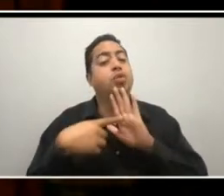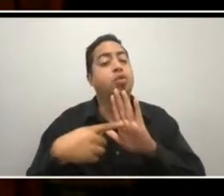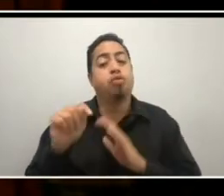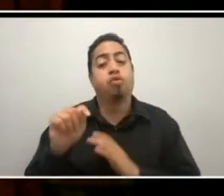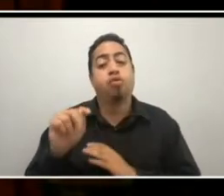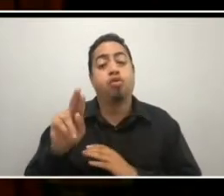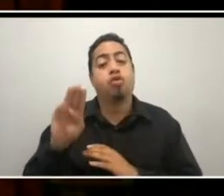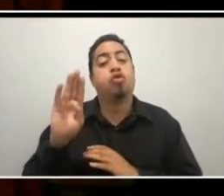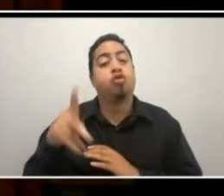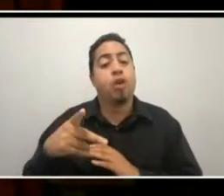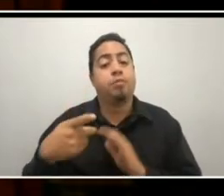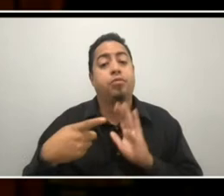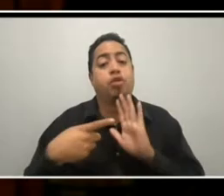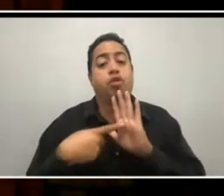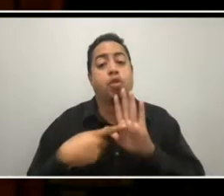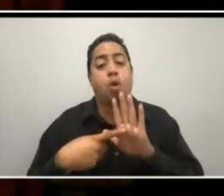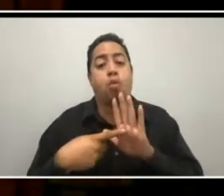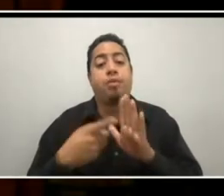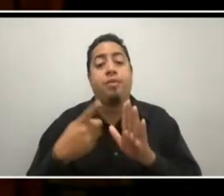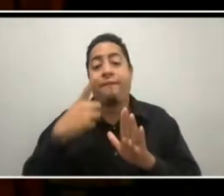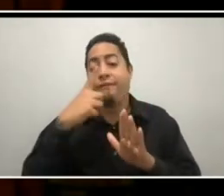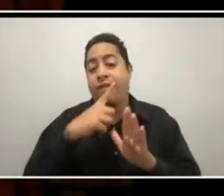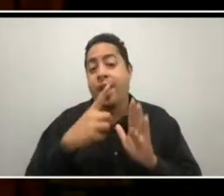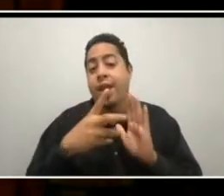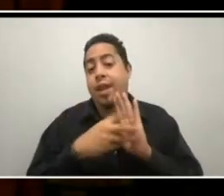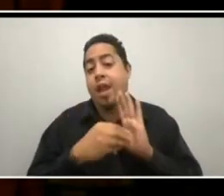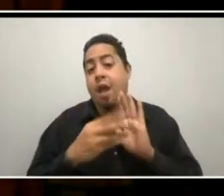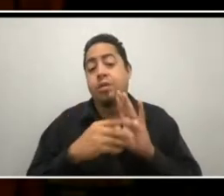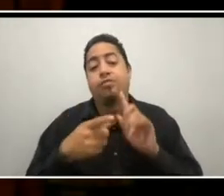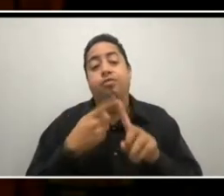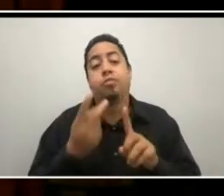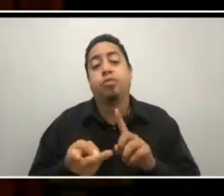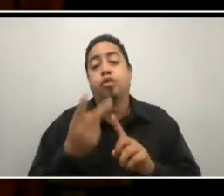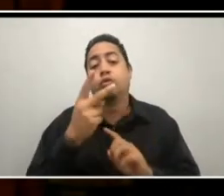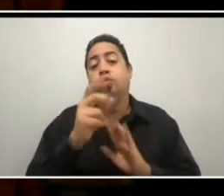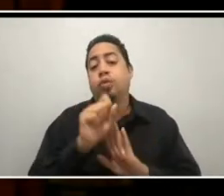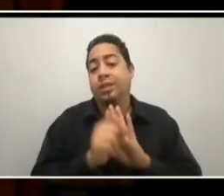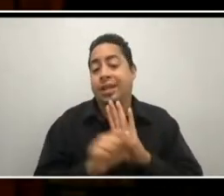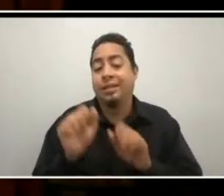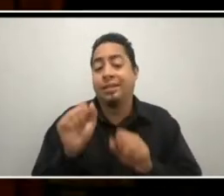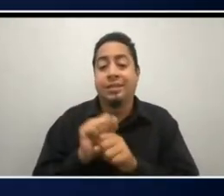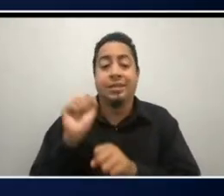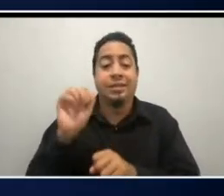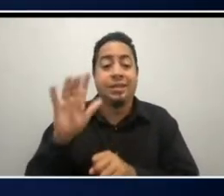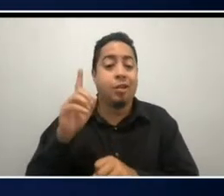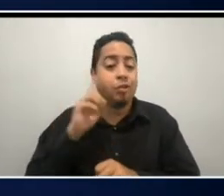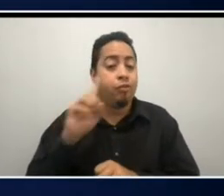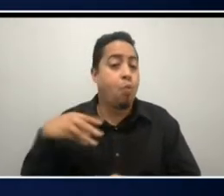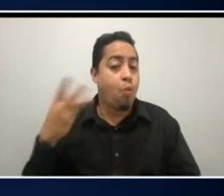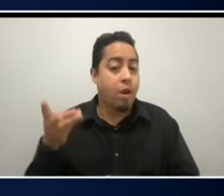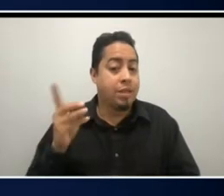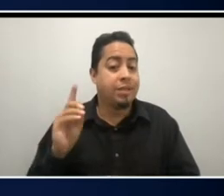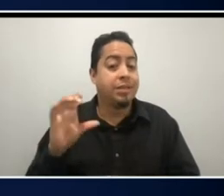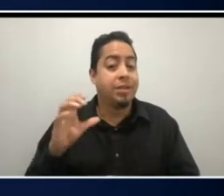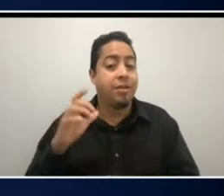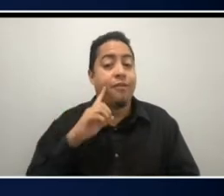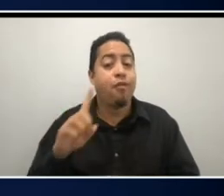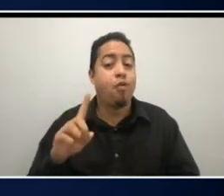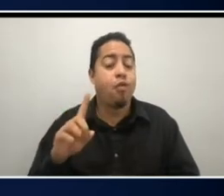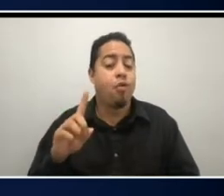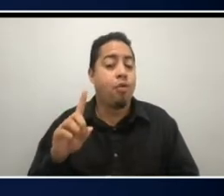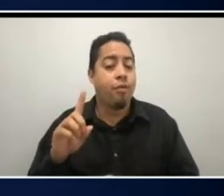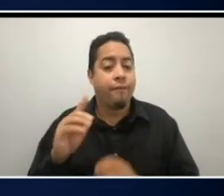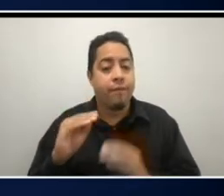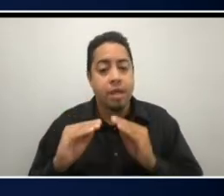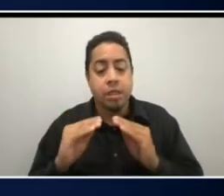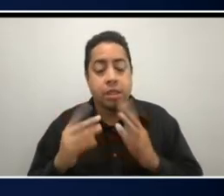of the fake electors' electoral votes from two states were delivered to Washington for January 6th. Text messages exchanged between